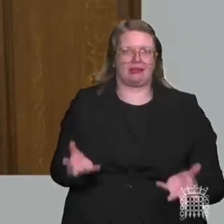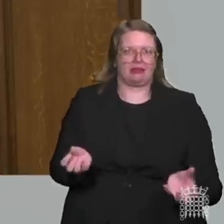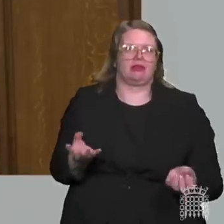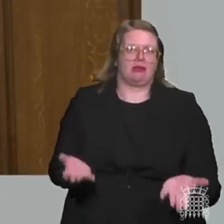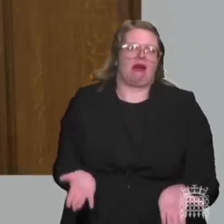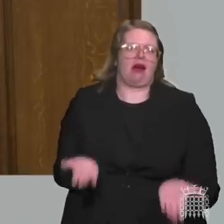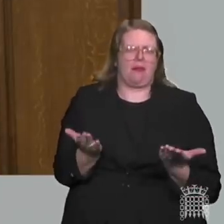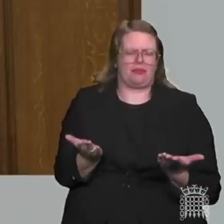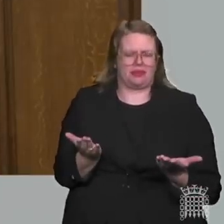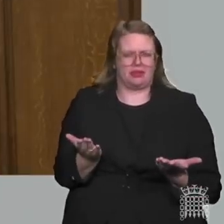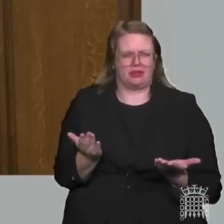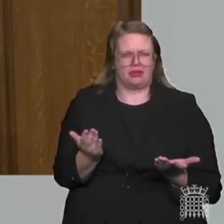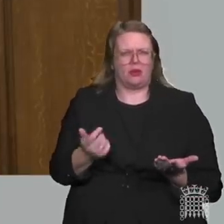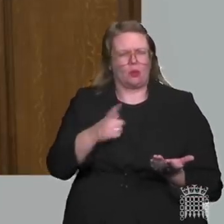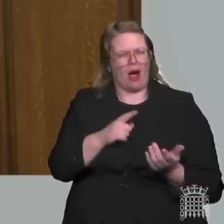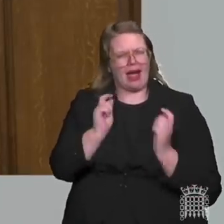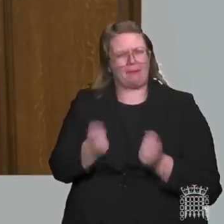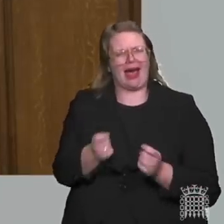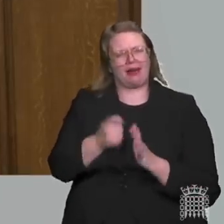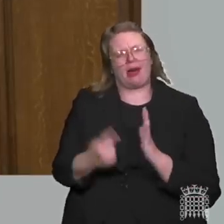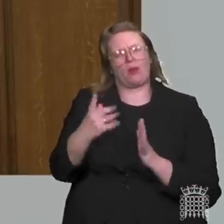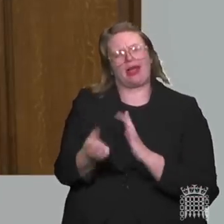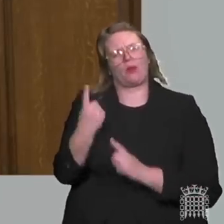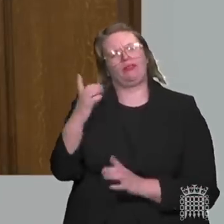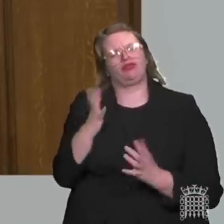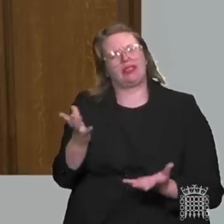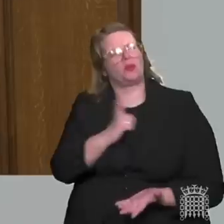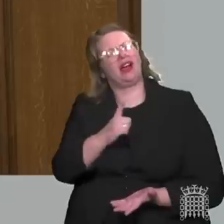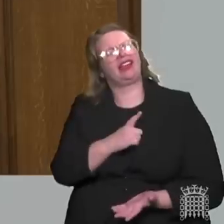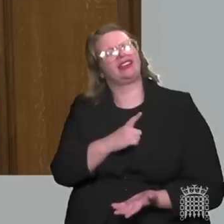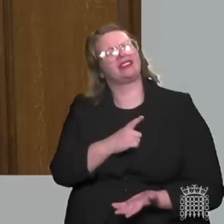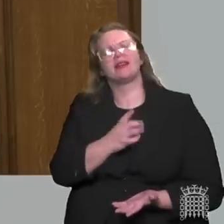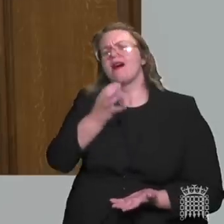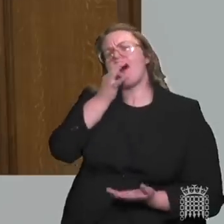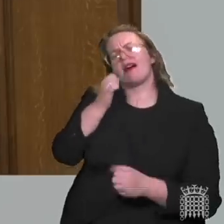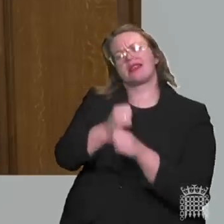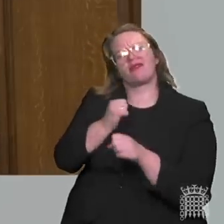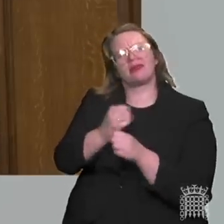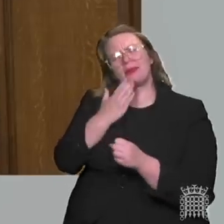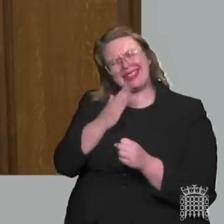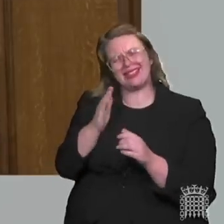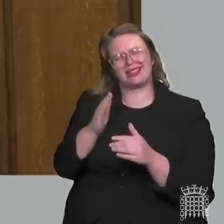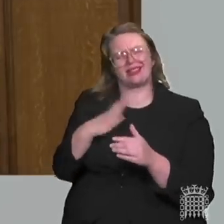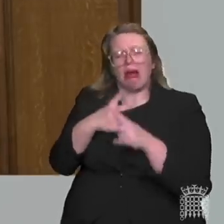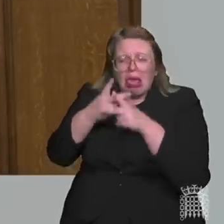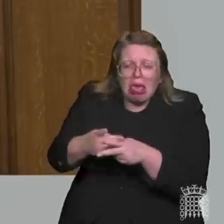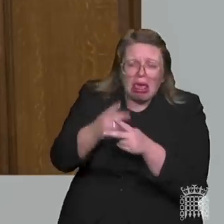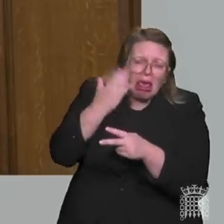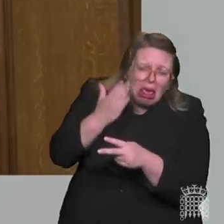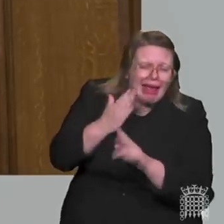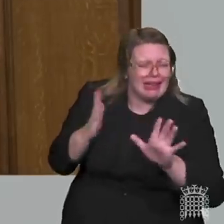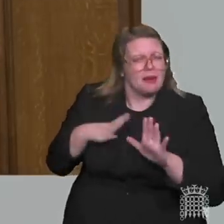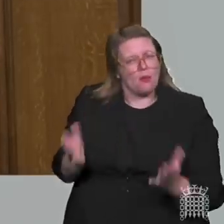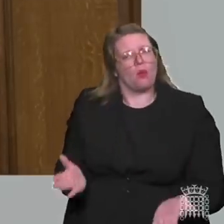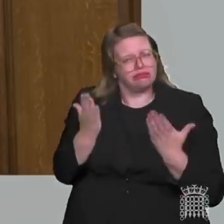So can I ask the Prime Minister if he will intervene, pursue a more conservative agenda, as the former member for Uxbridge would want